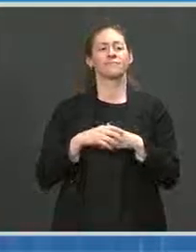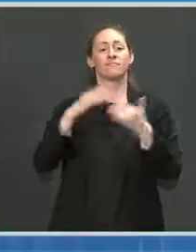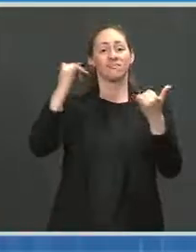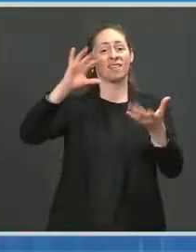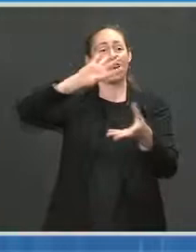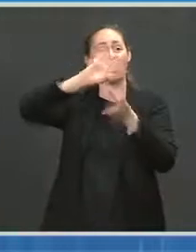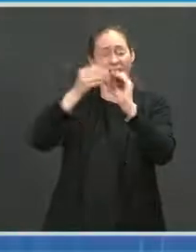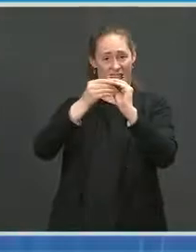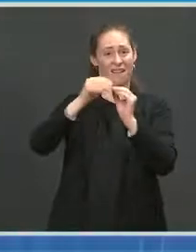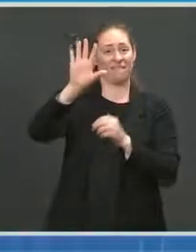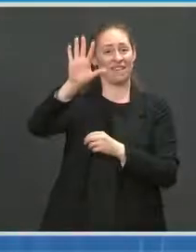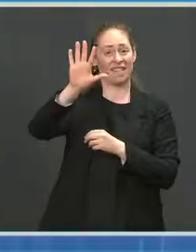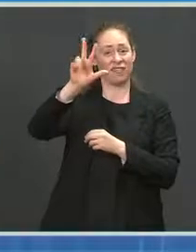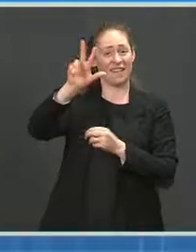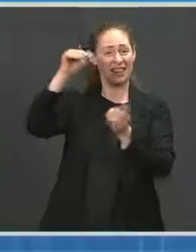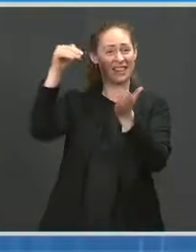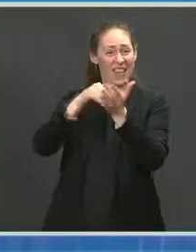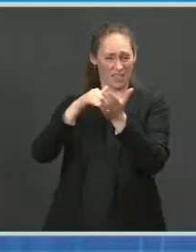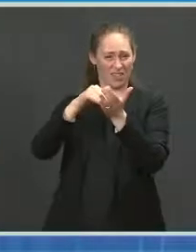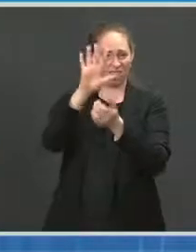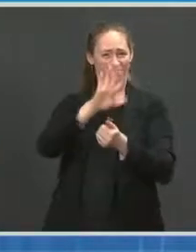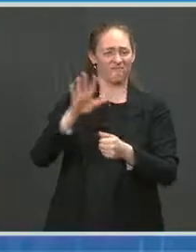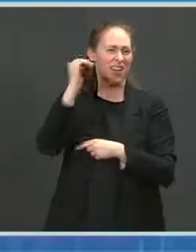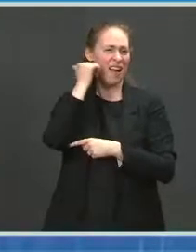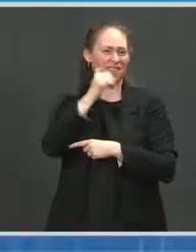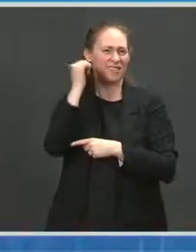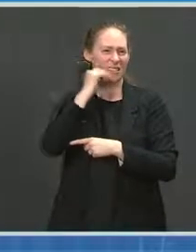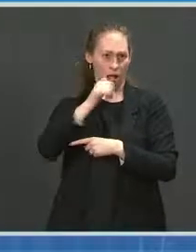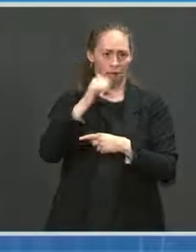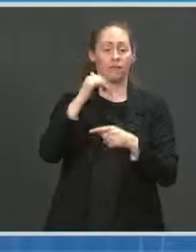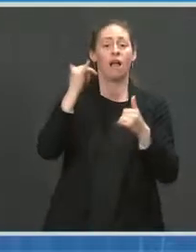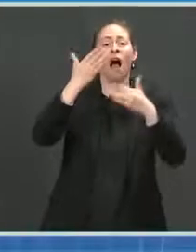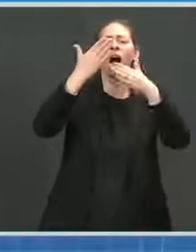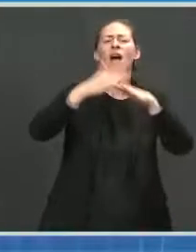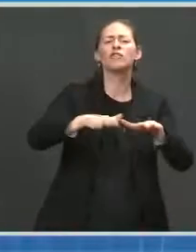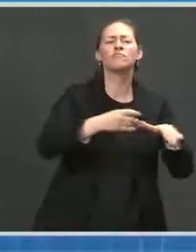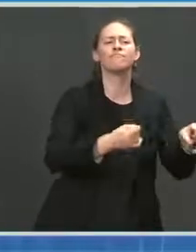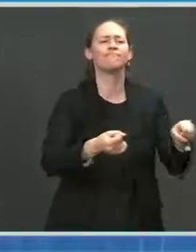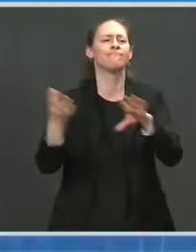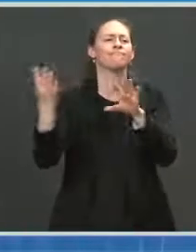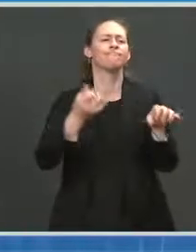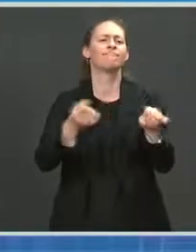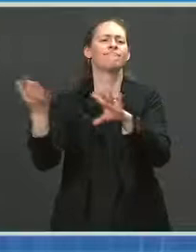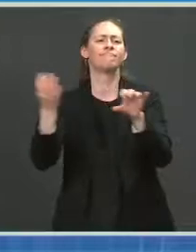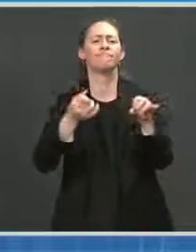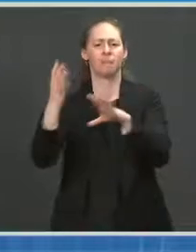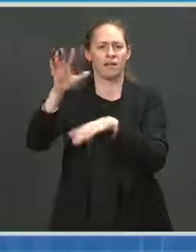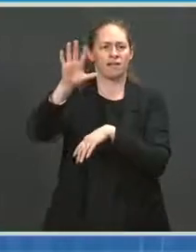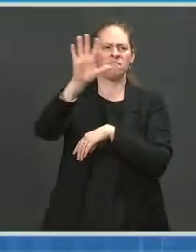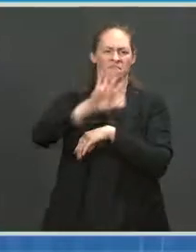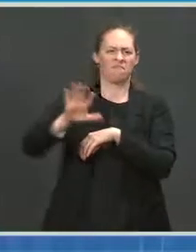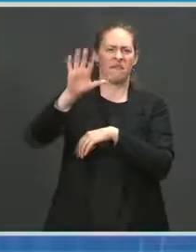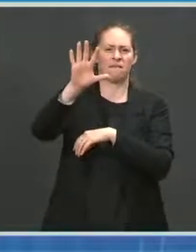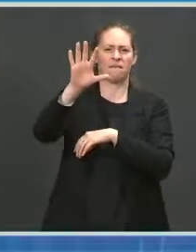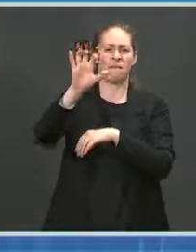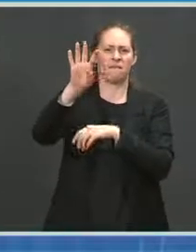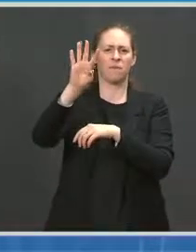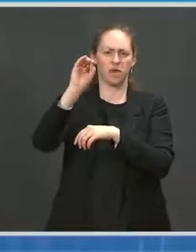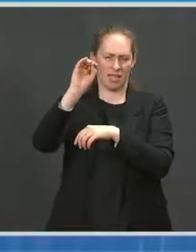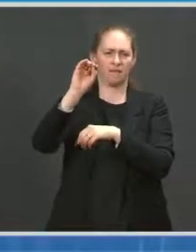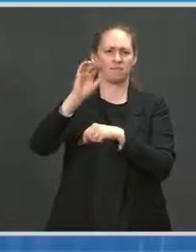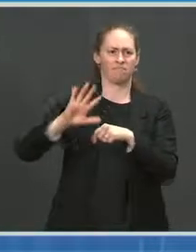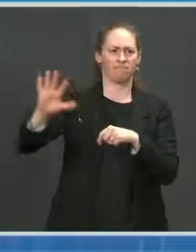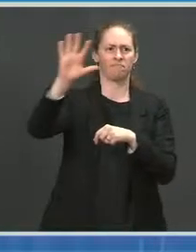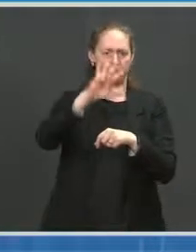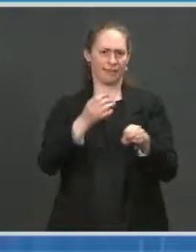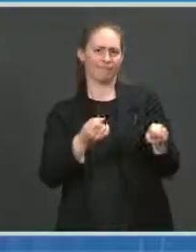The 7-day average of hospital admissions is about 5,460. And sadly, the 7-day average of daily